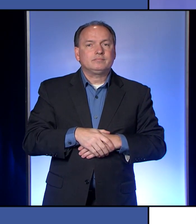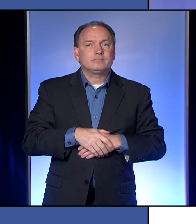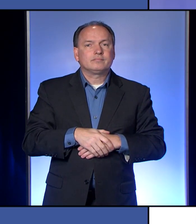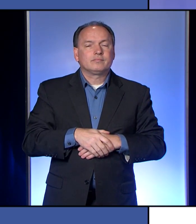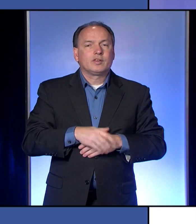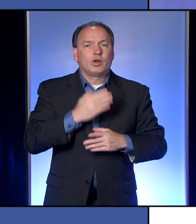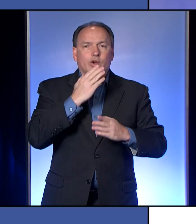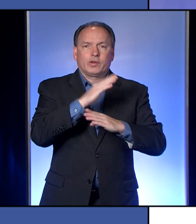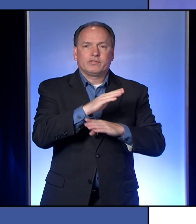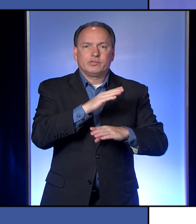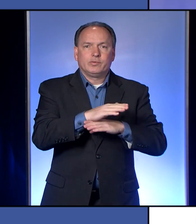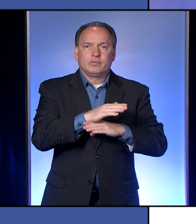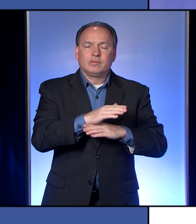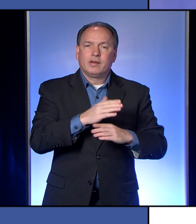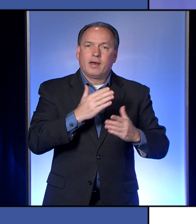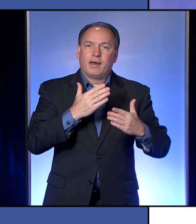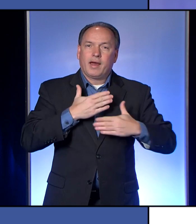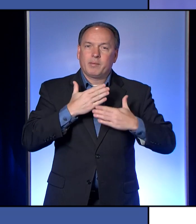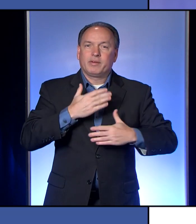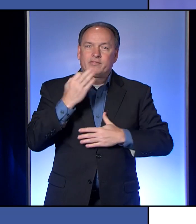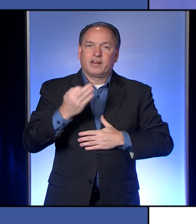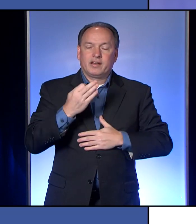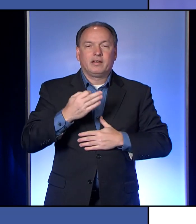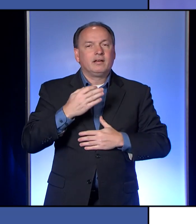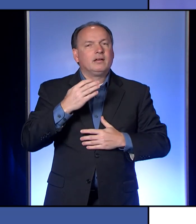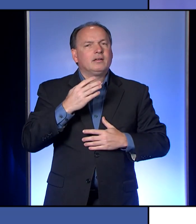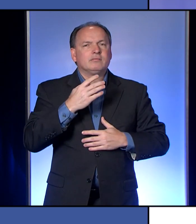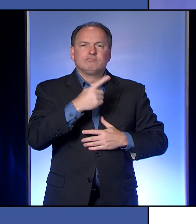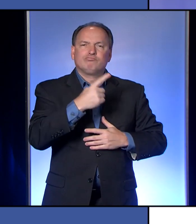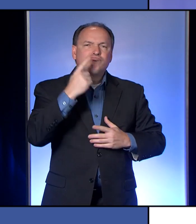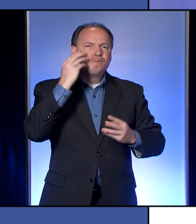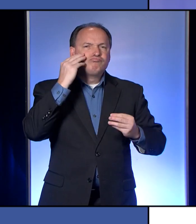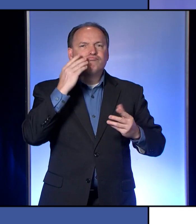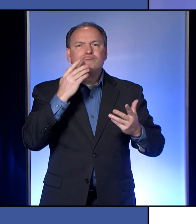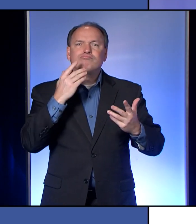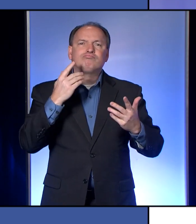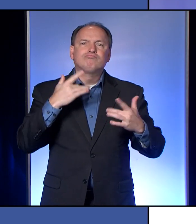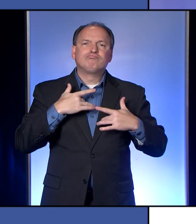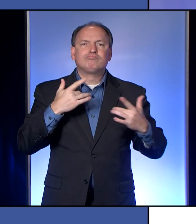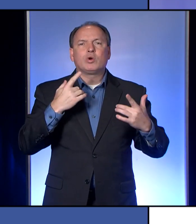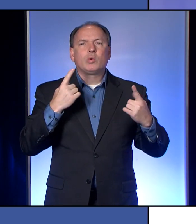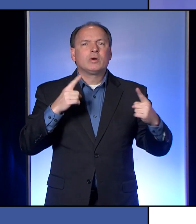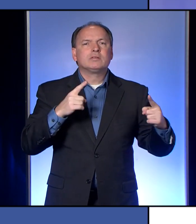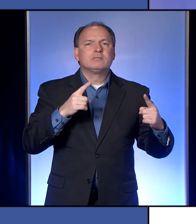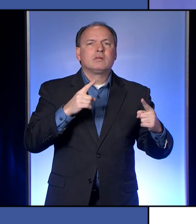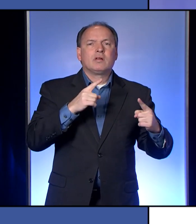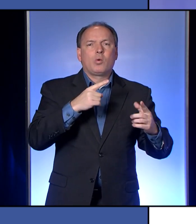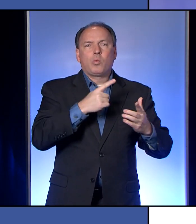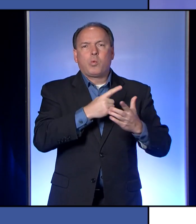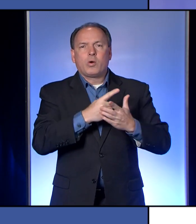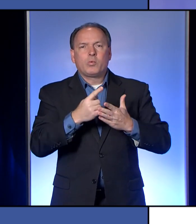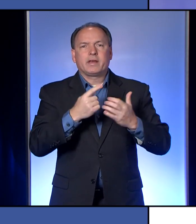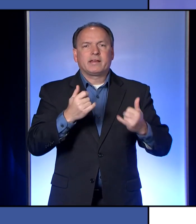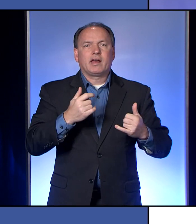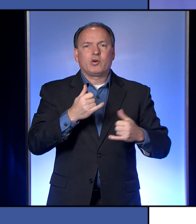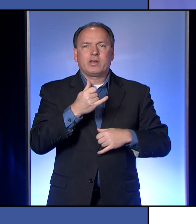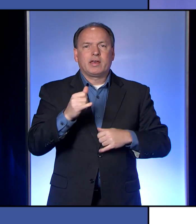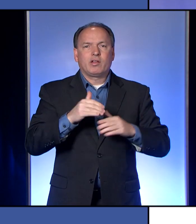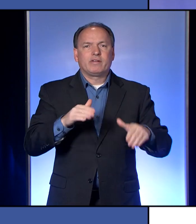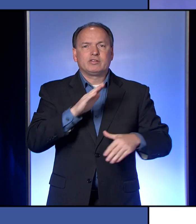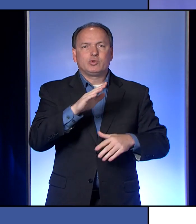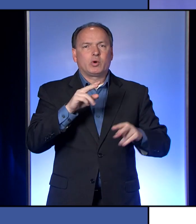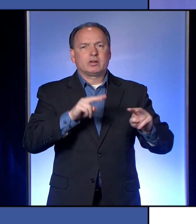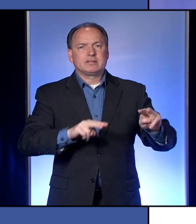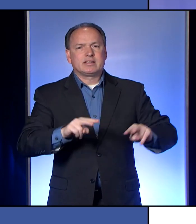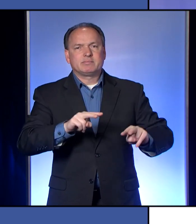Good afternoon and happy Friday. Thoughts on our first week here in the yellow phase? We're through week one. What's your assessment